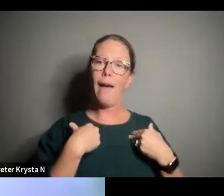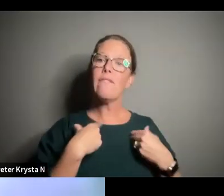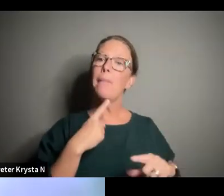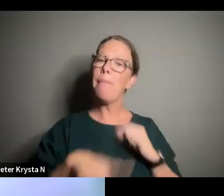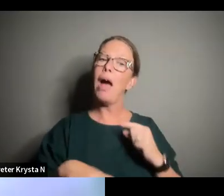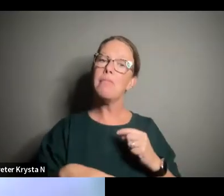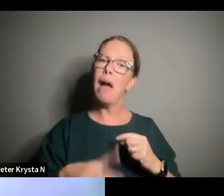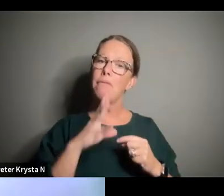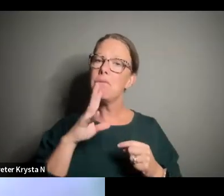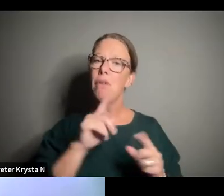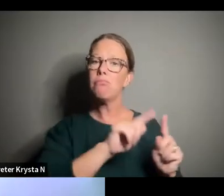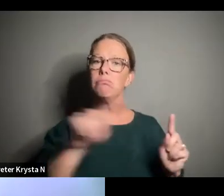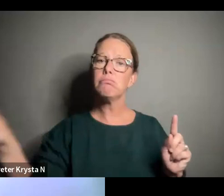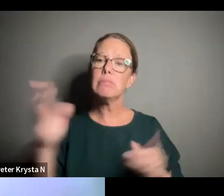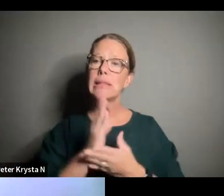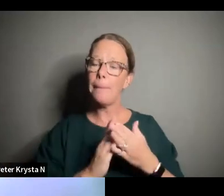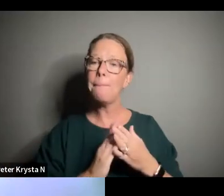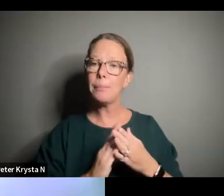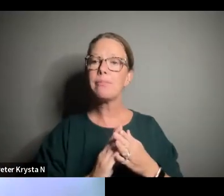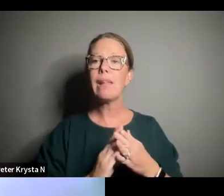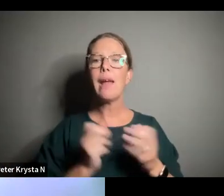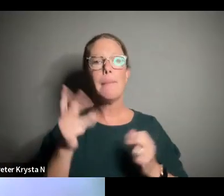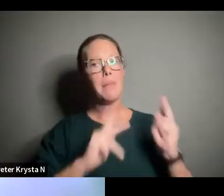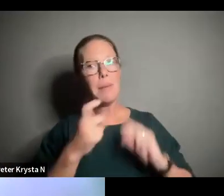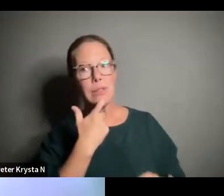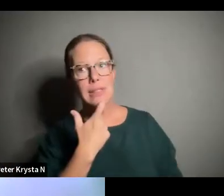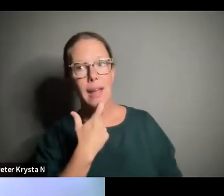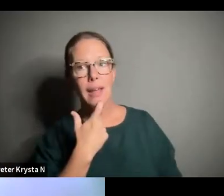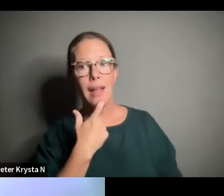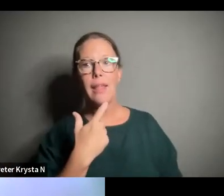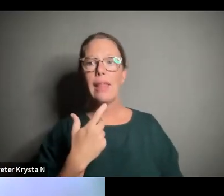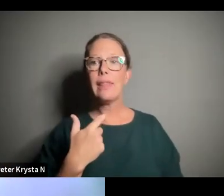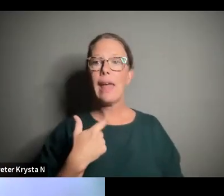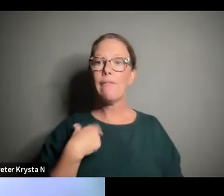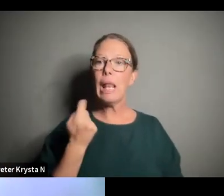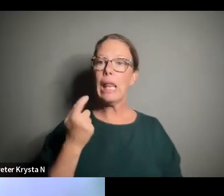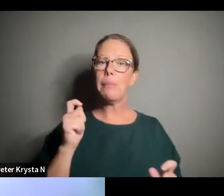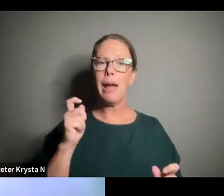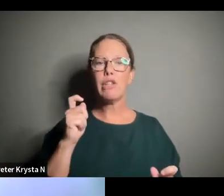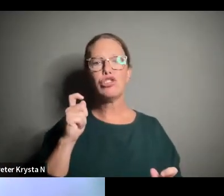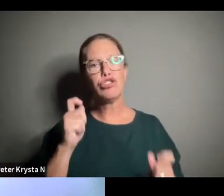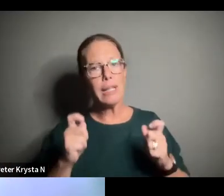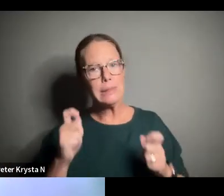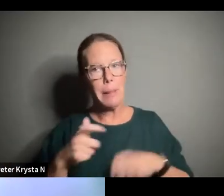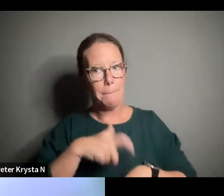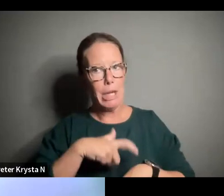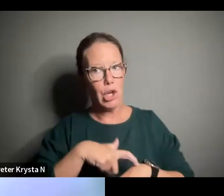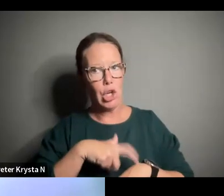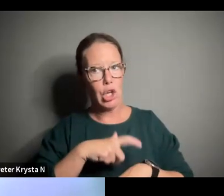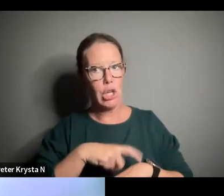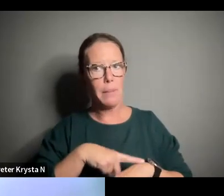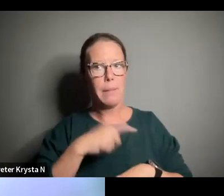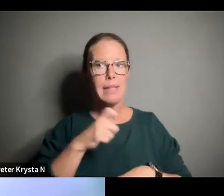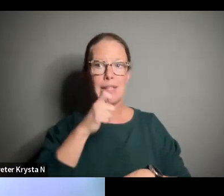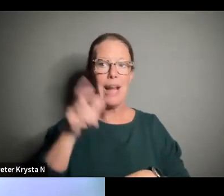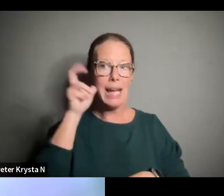lot of people have. And I know that a lot of people will say that they have a little bit of an adjustment period because they're not hearing the whoosh,